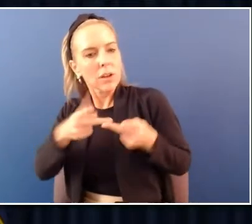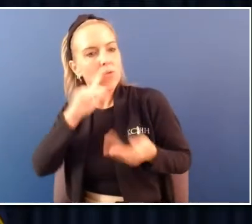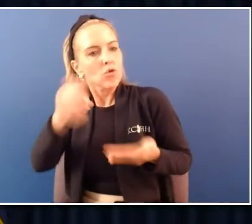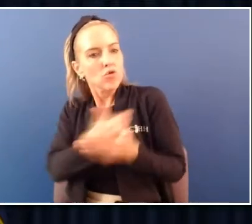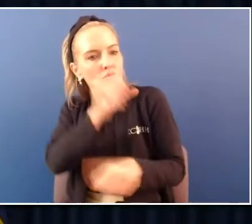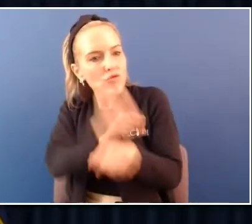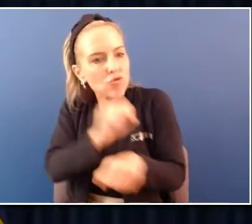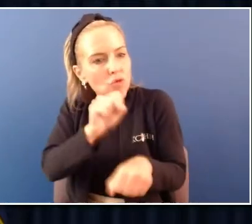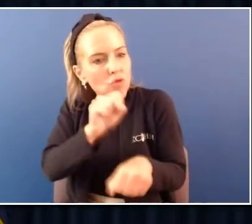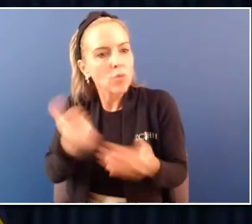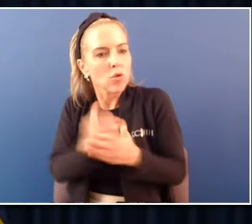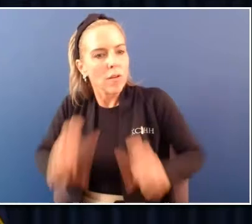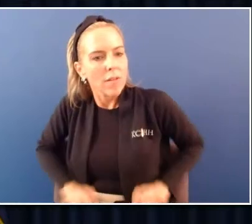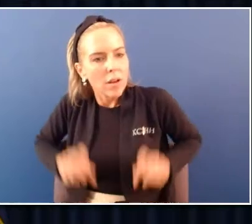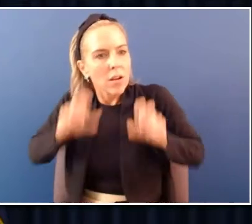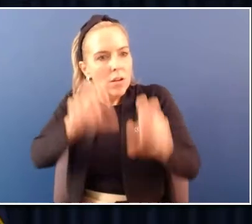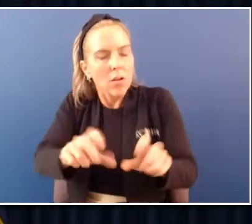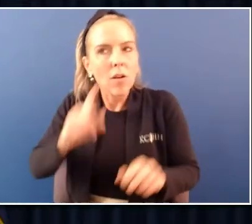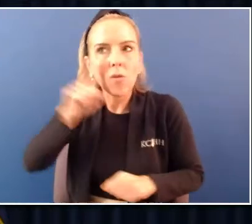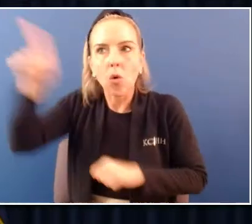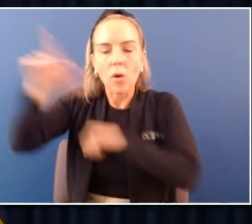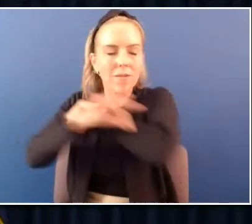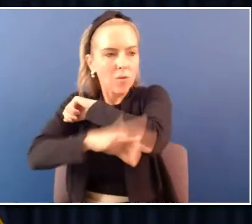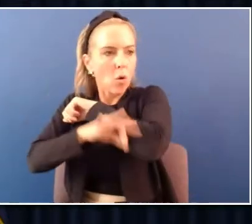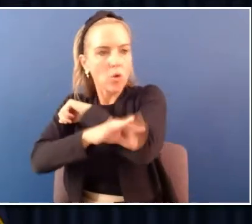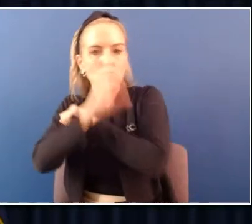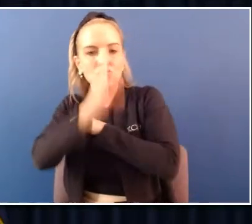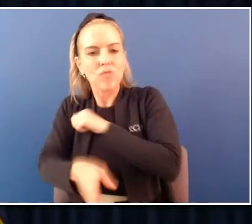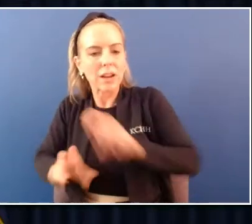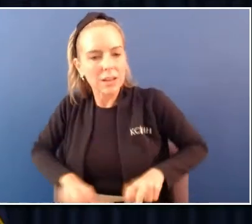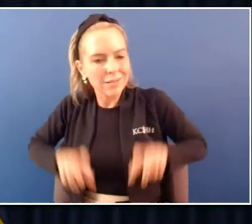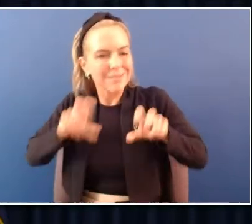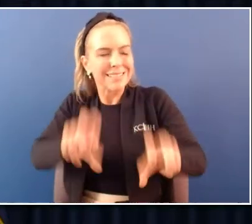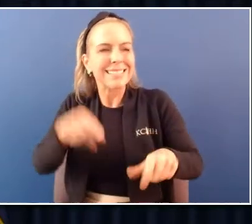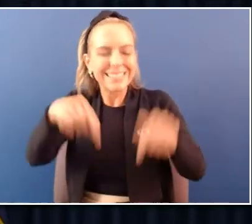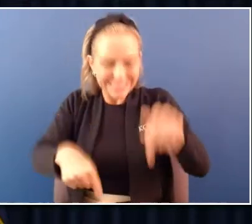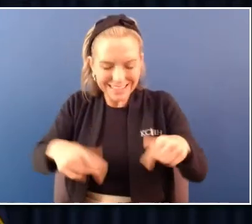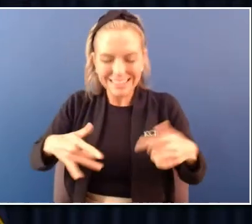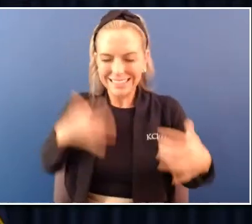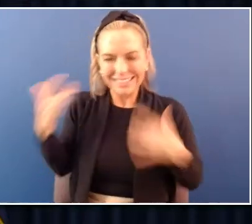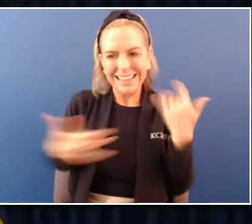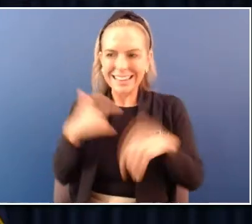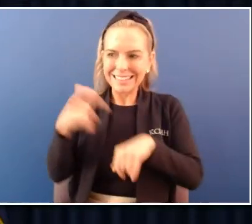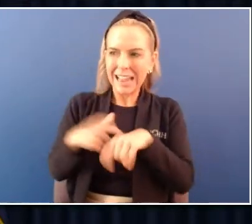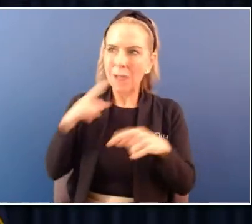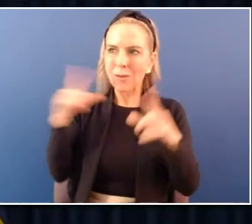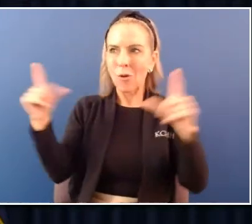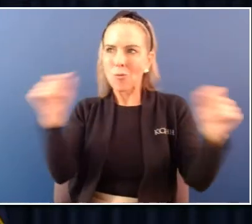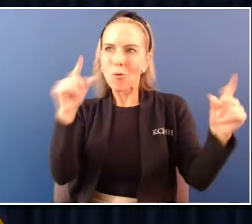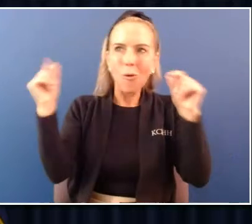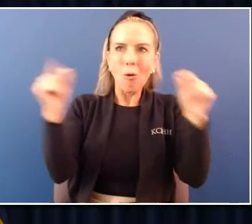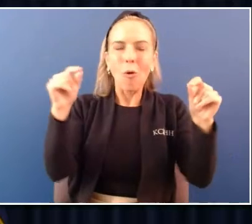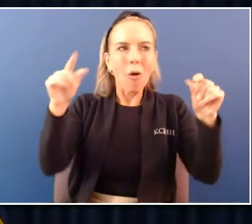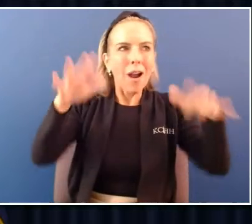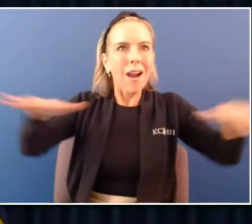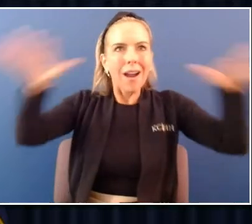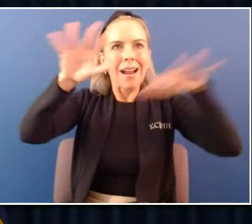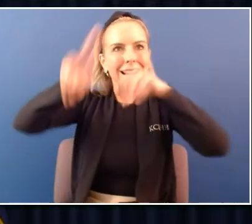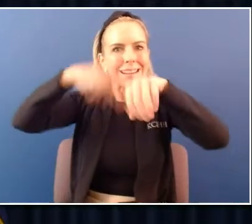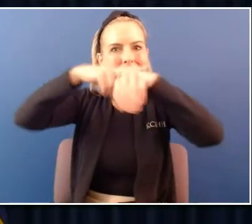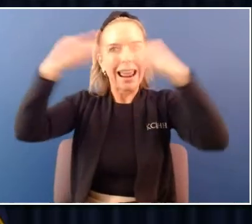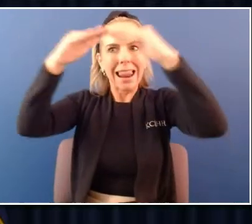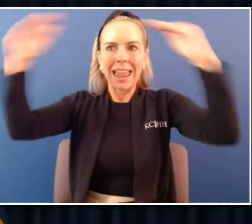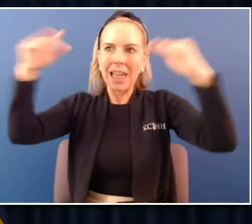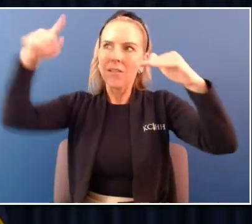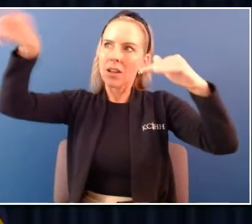for foreign direct investment. It is an exciting time to have this buzz around us nationally about where companies want